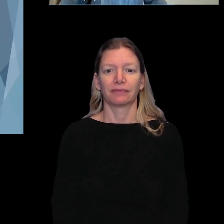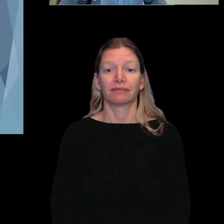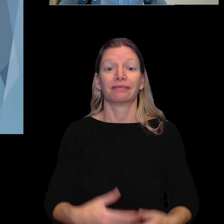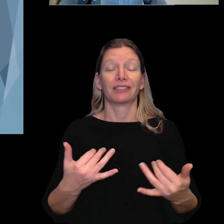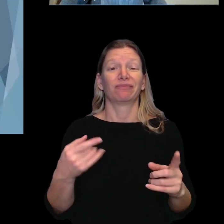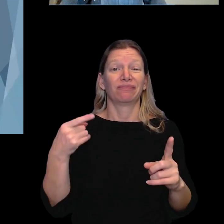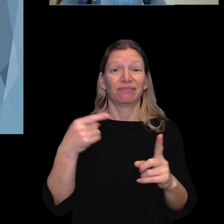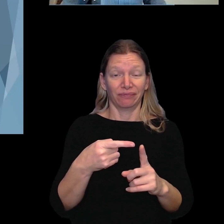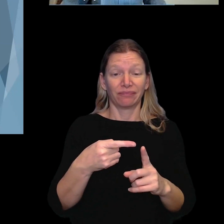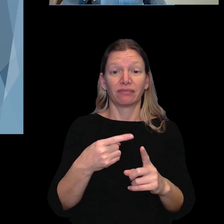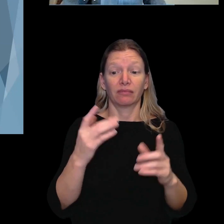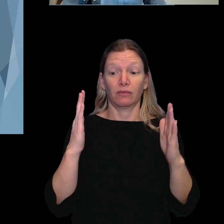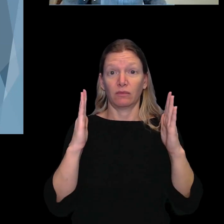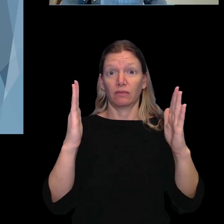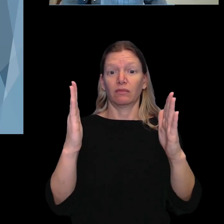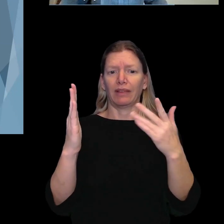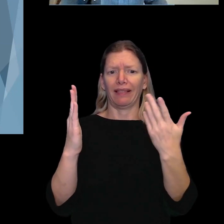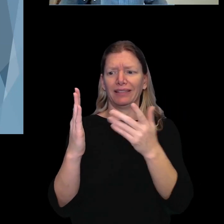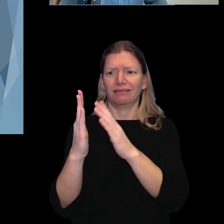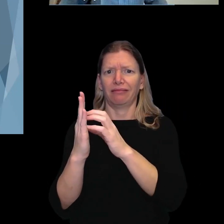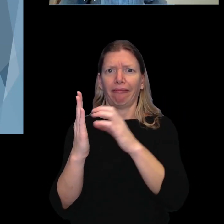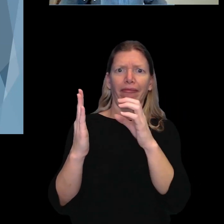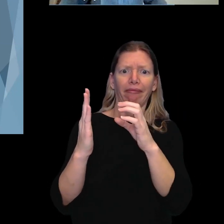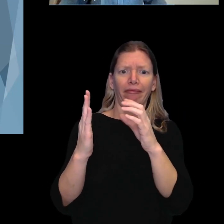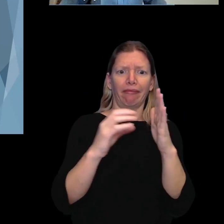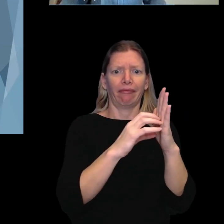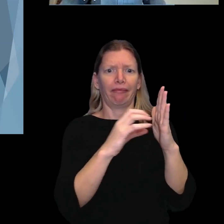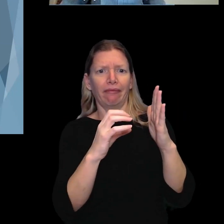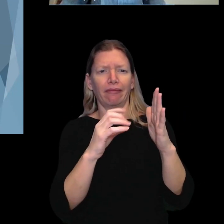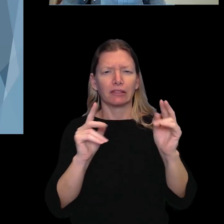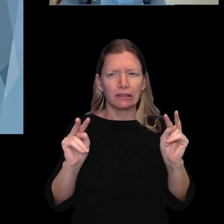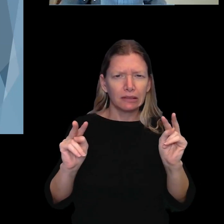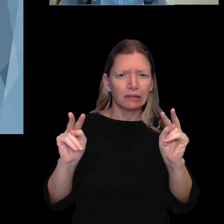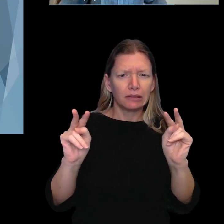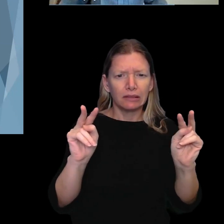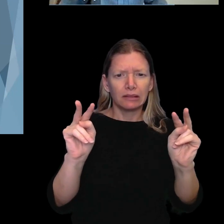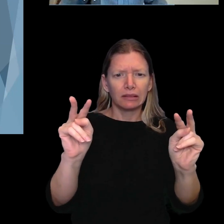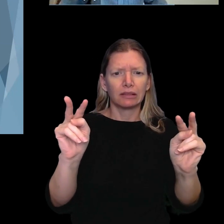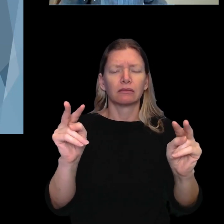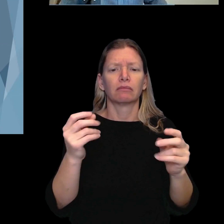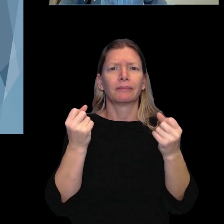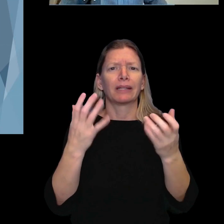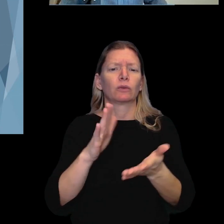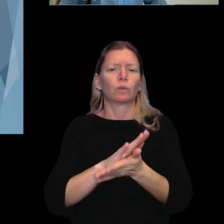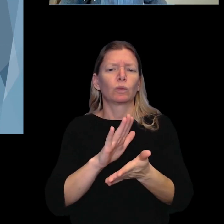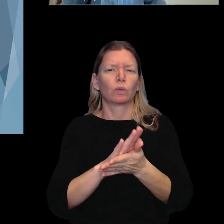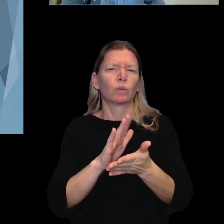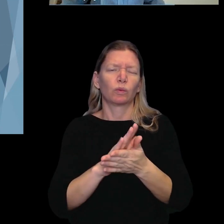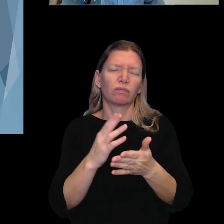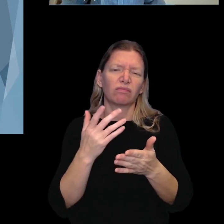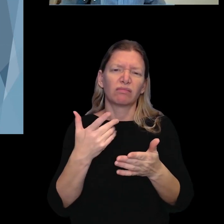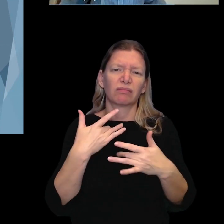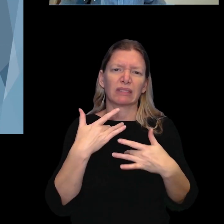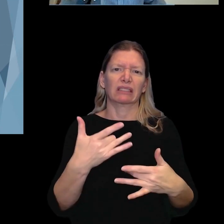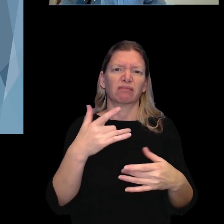So again, in terms of protruding objects or obstructions, things to keep lookout for, a